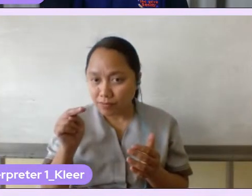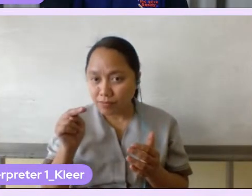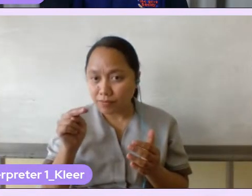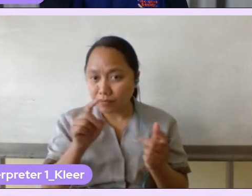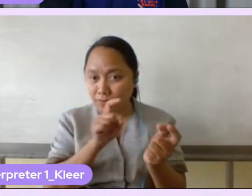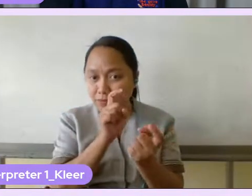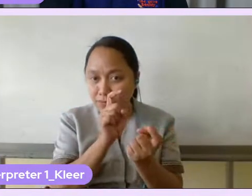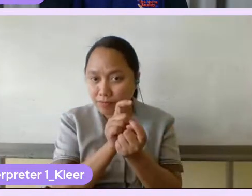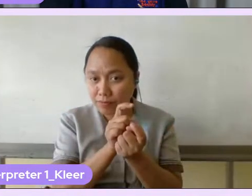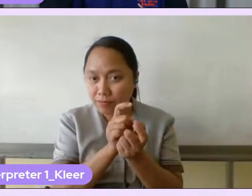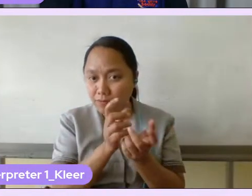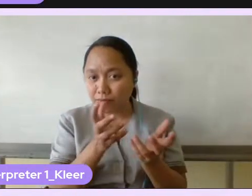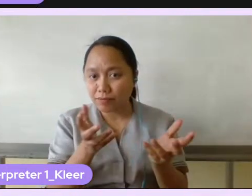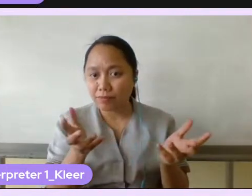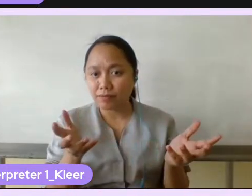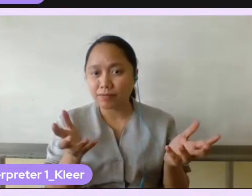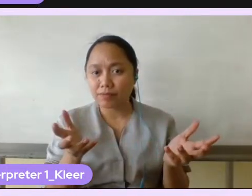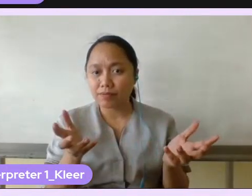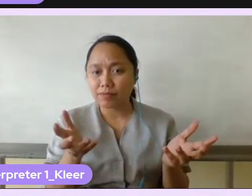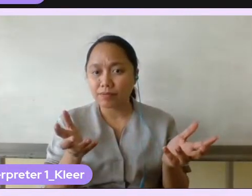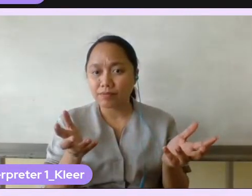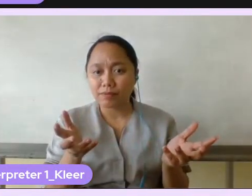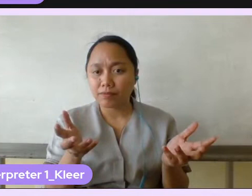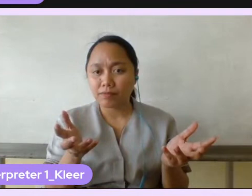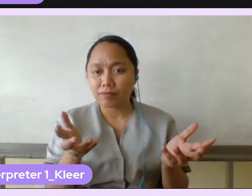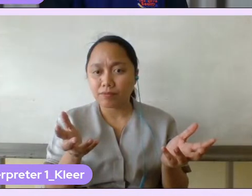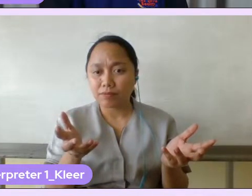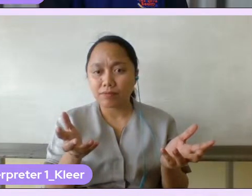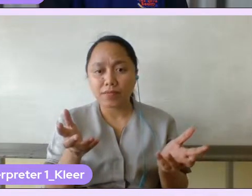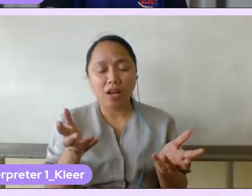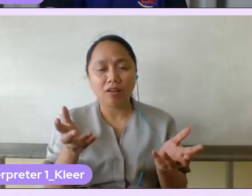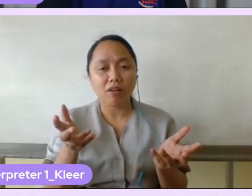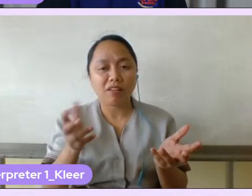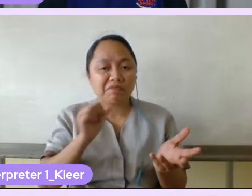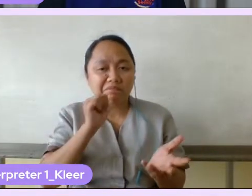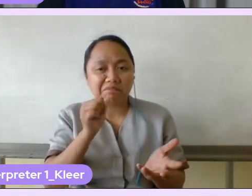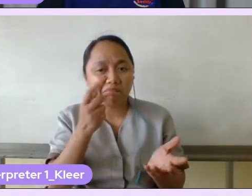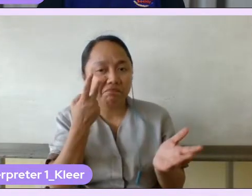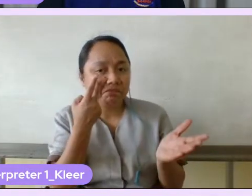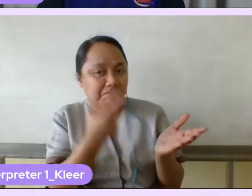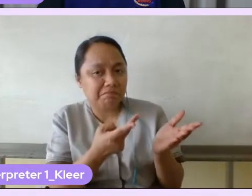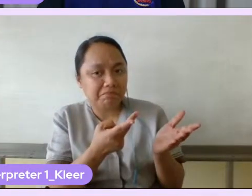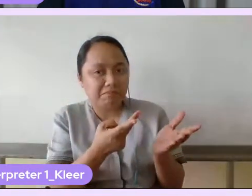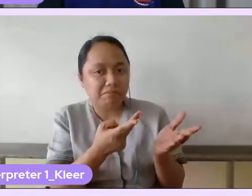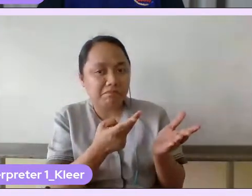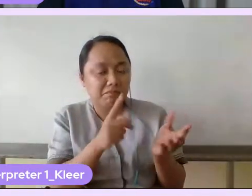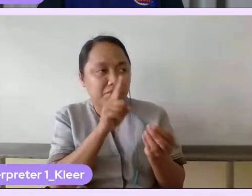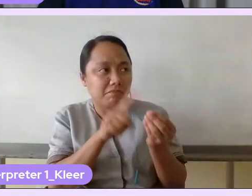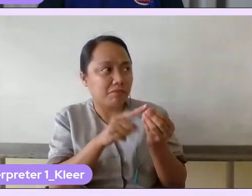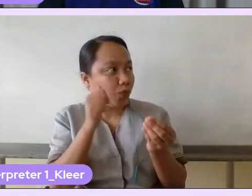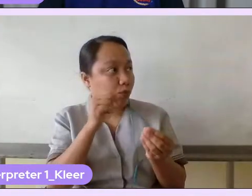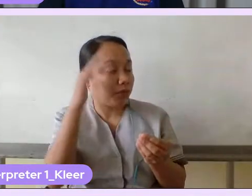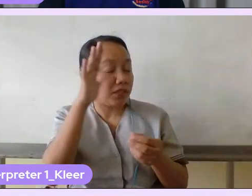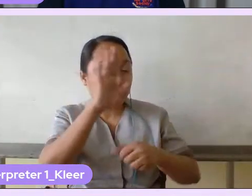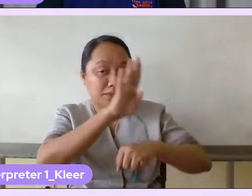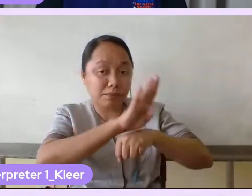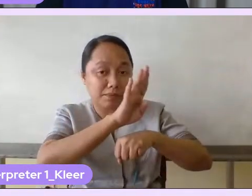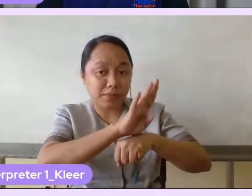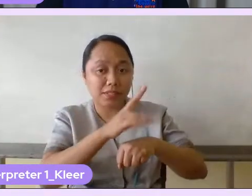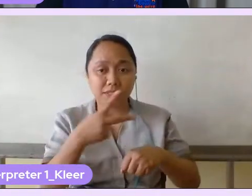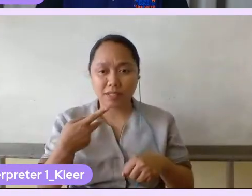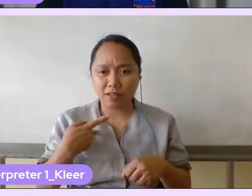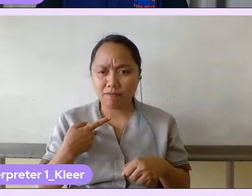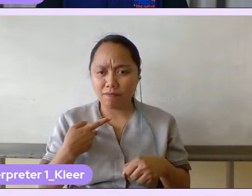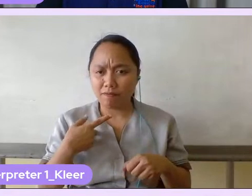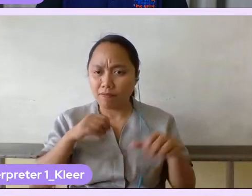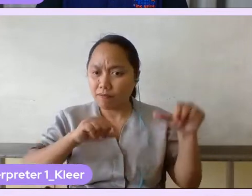natin, I don't know, pinapansin, right, yung mga women-led startups, but that actually we